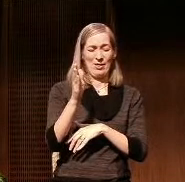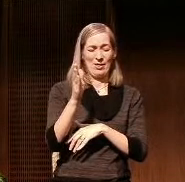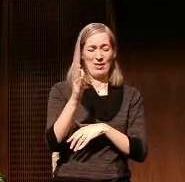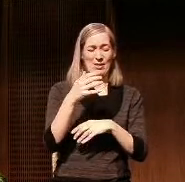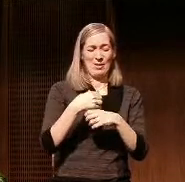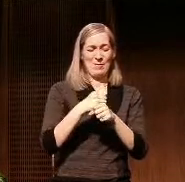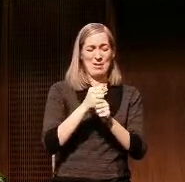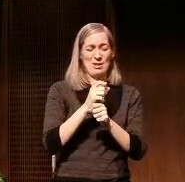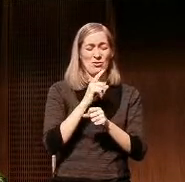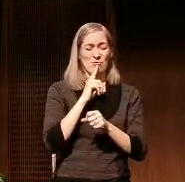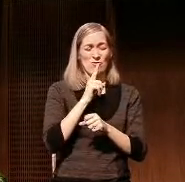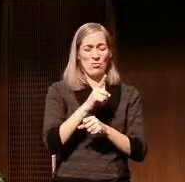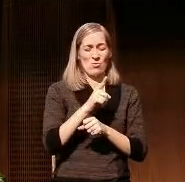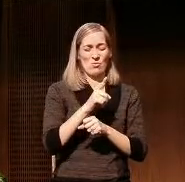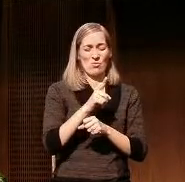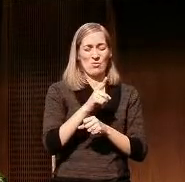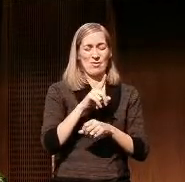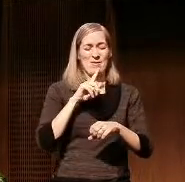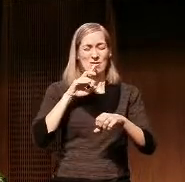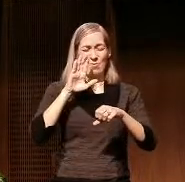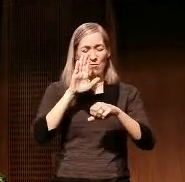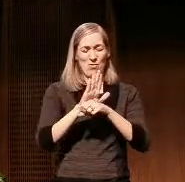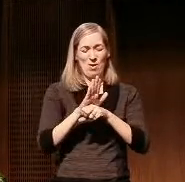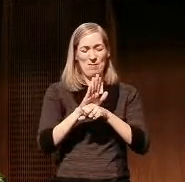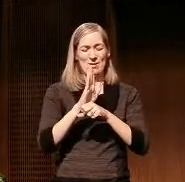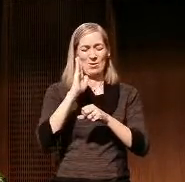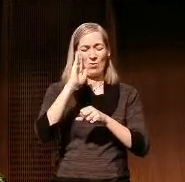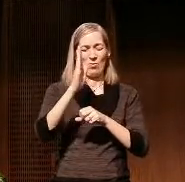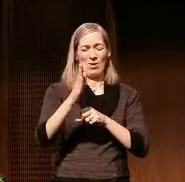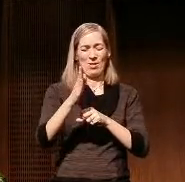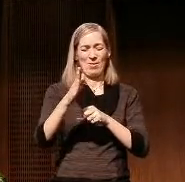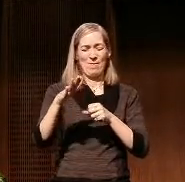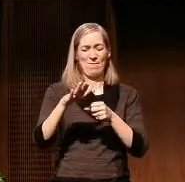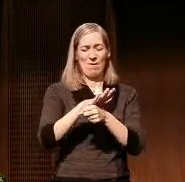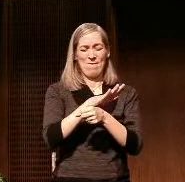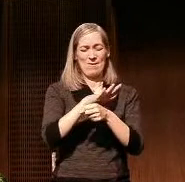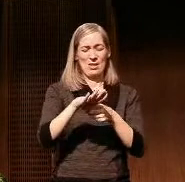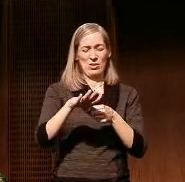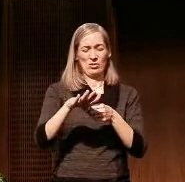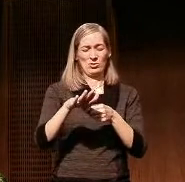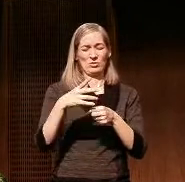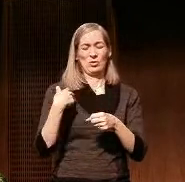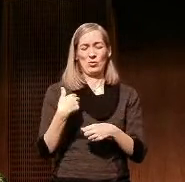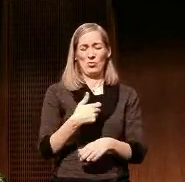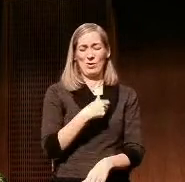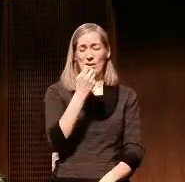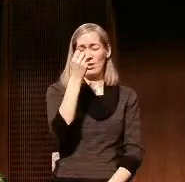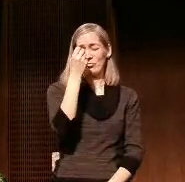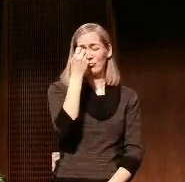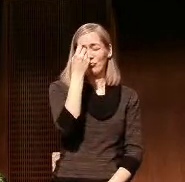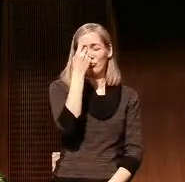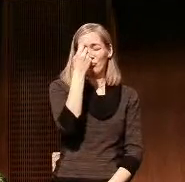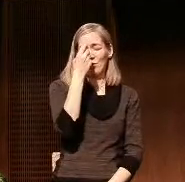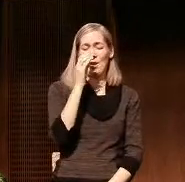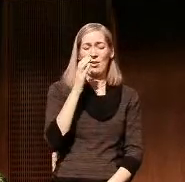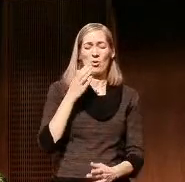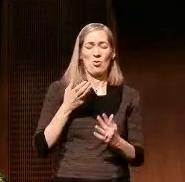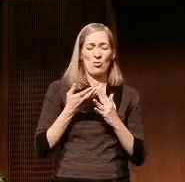that promise will be kept. And we understand, oh God, that through your